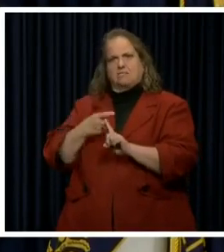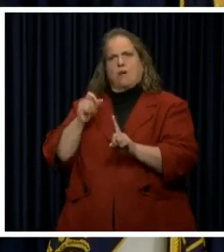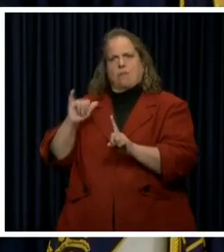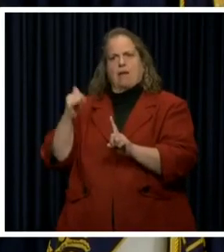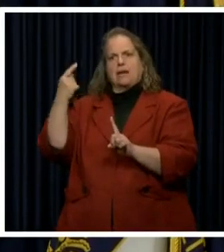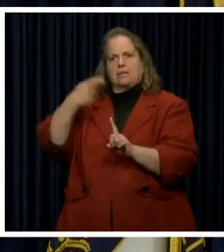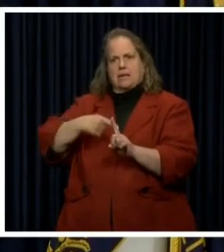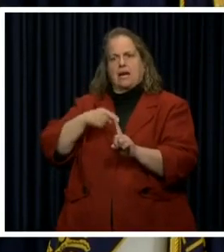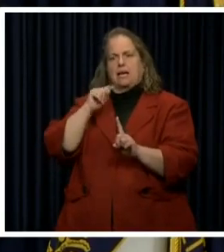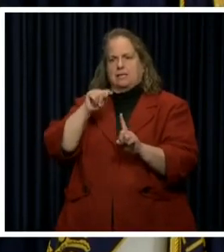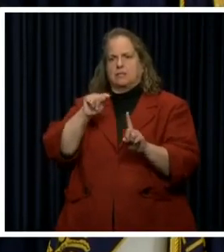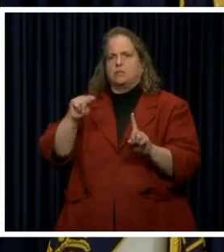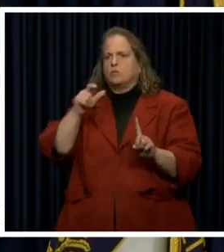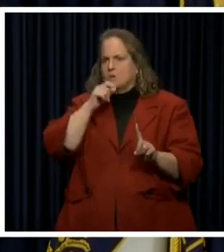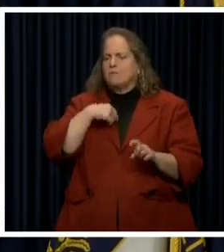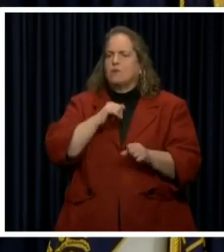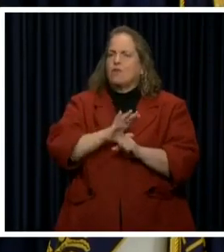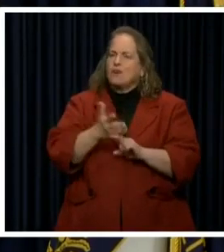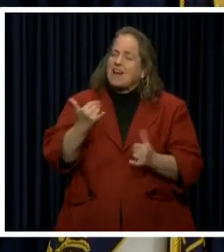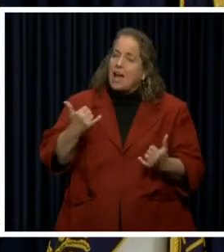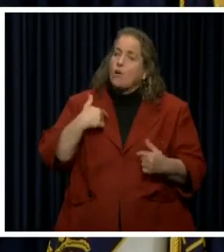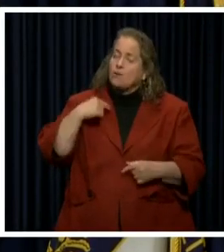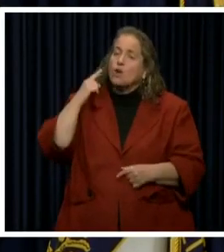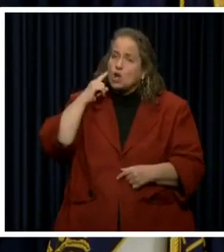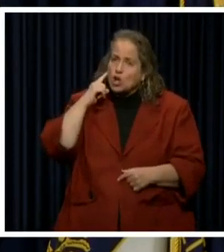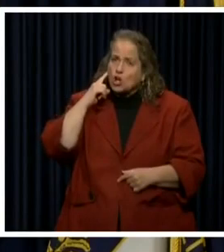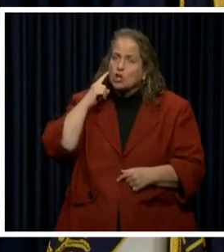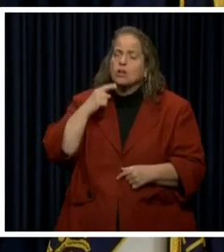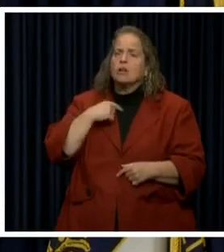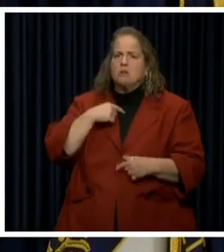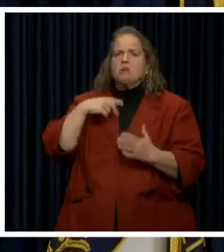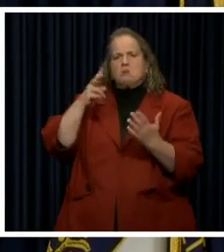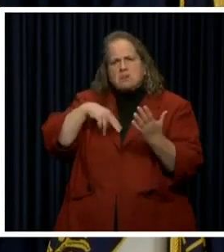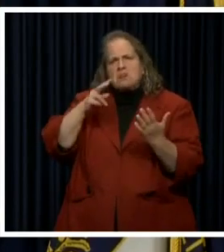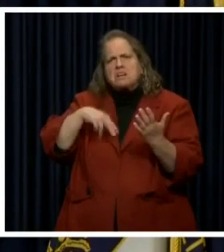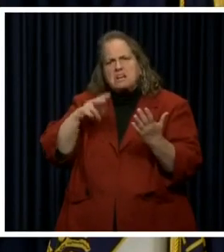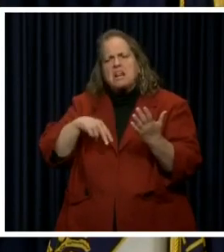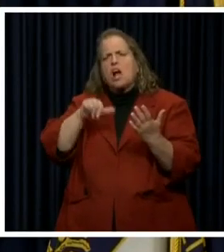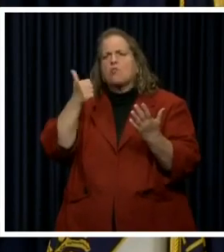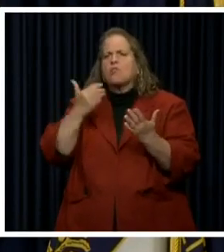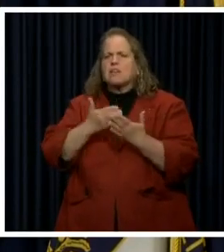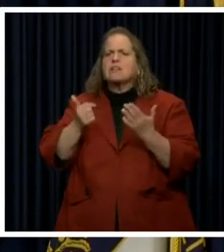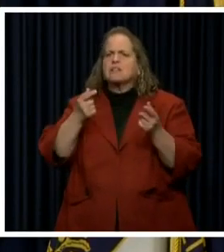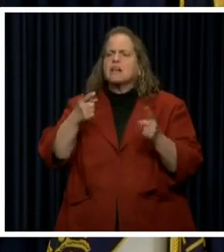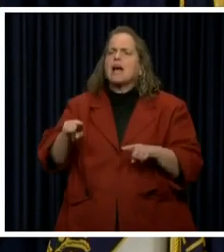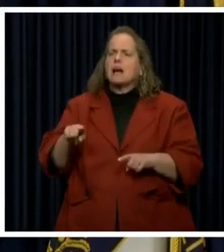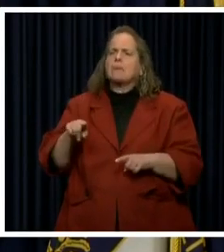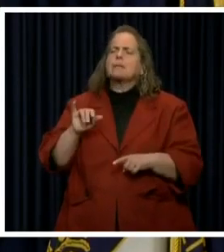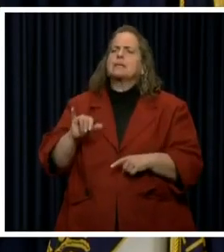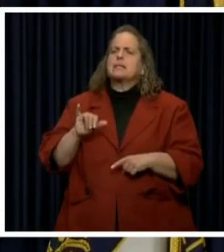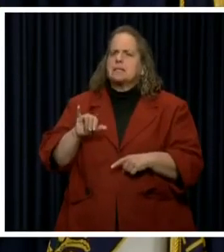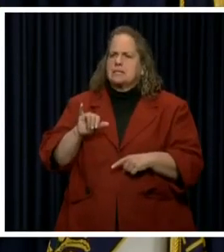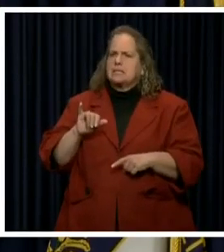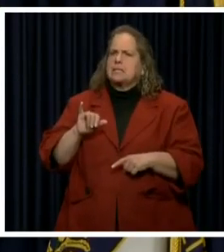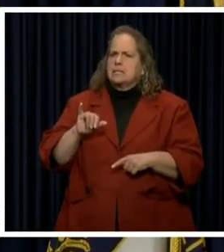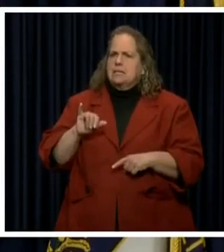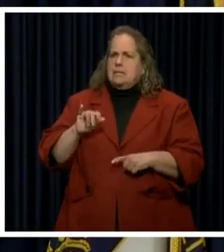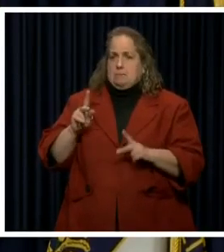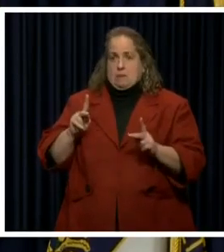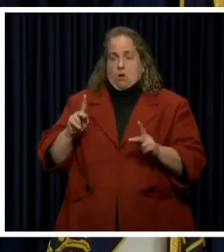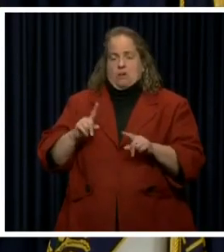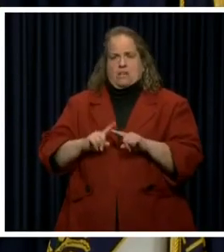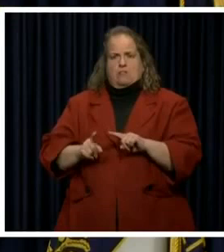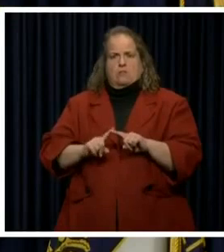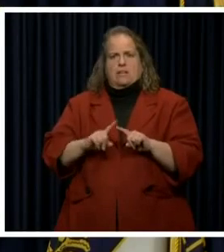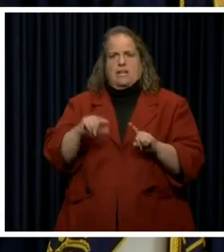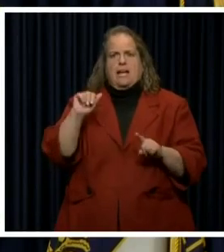again, we've heard when we read other things that have happened, people of other ages.